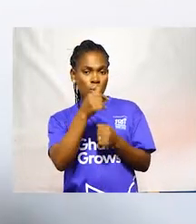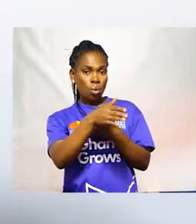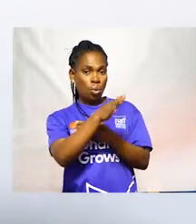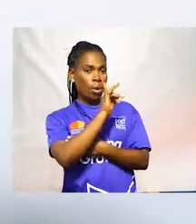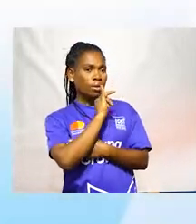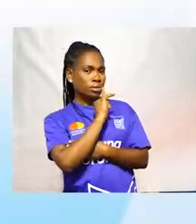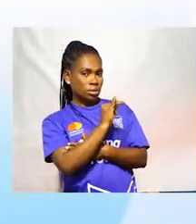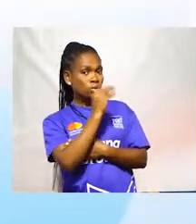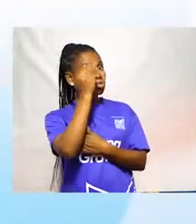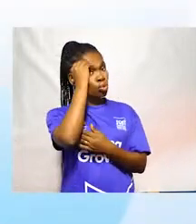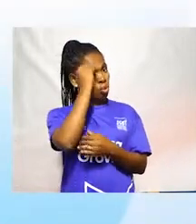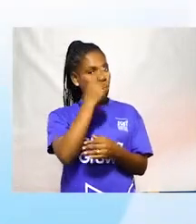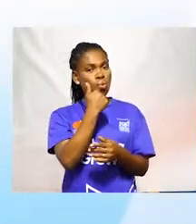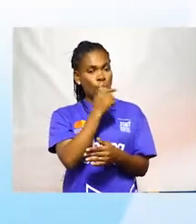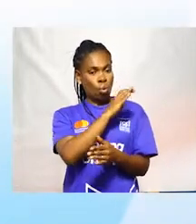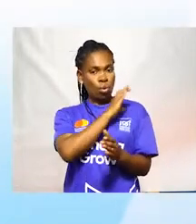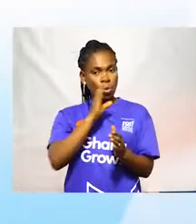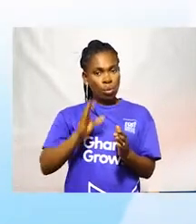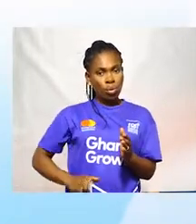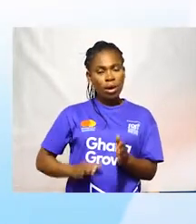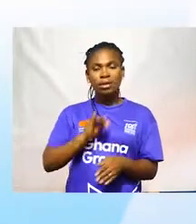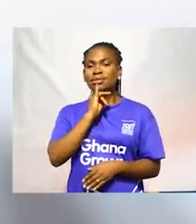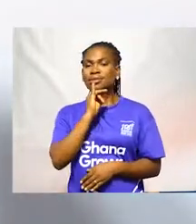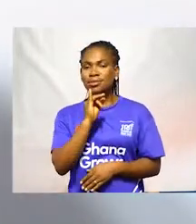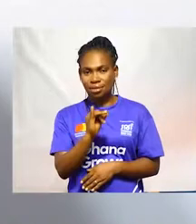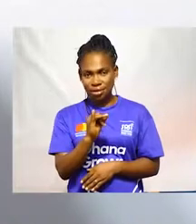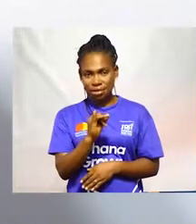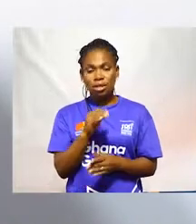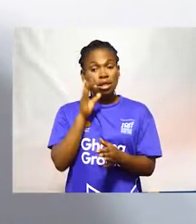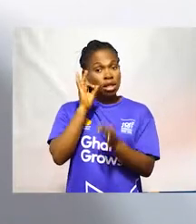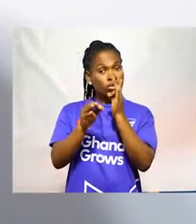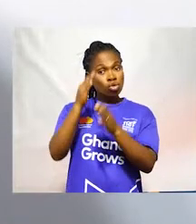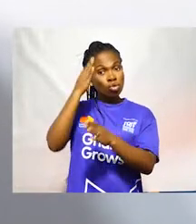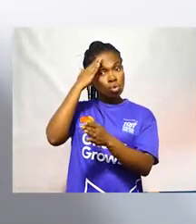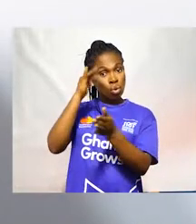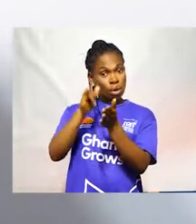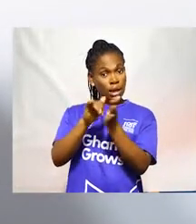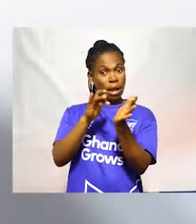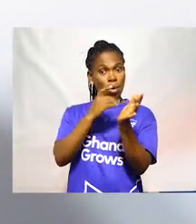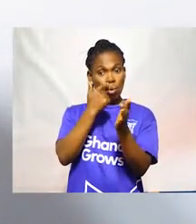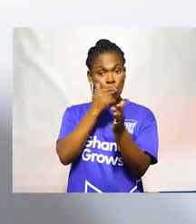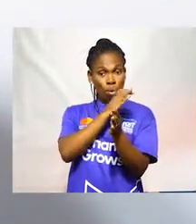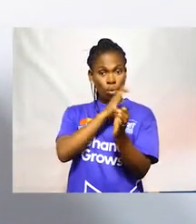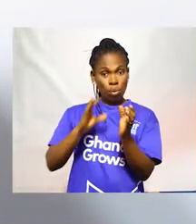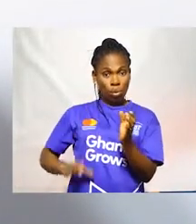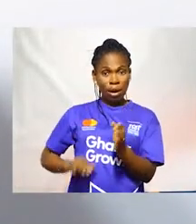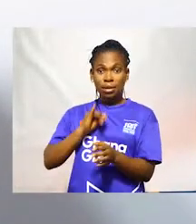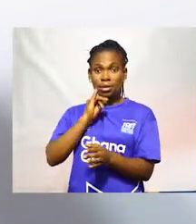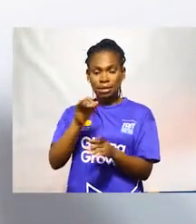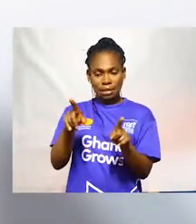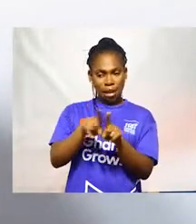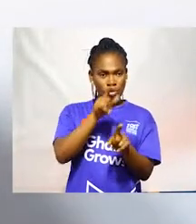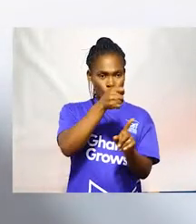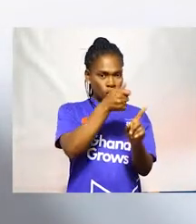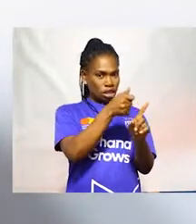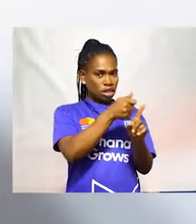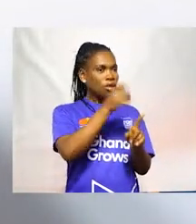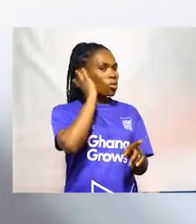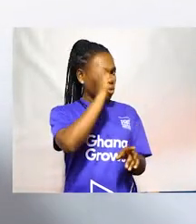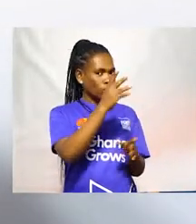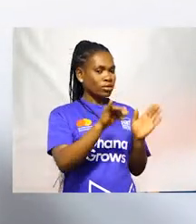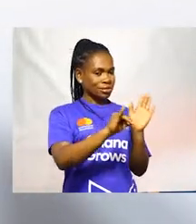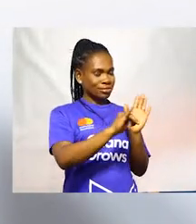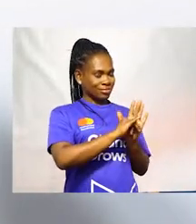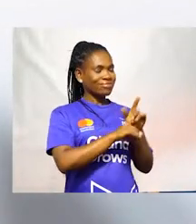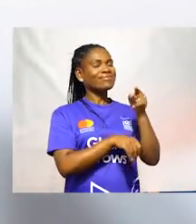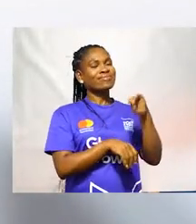who Christ is. And from knowing who Christ is, yourself will be revealed to you. Then you can live the life that God wants